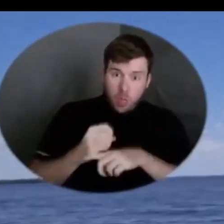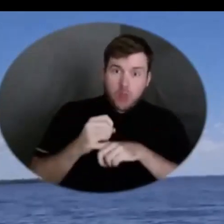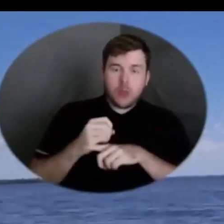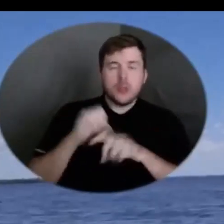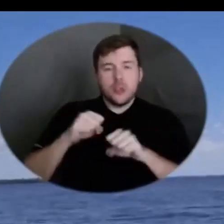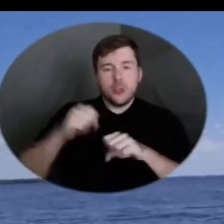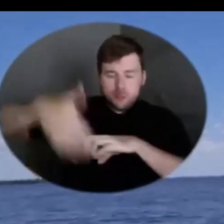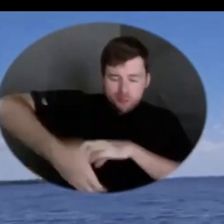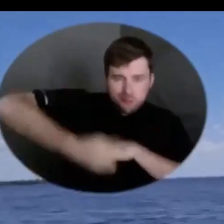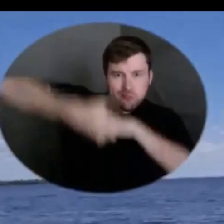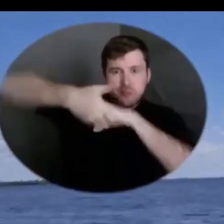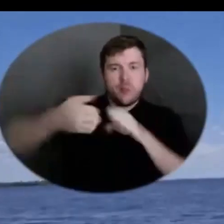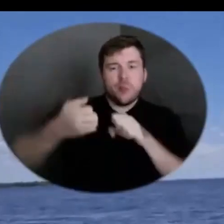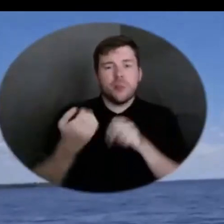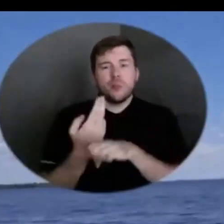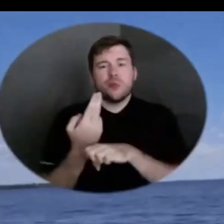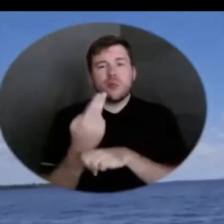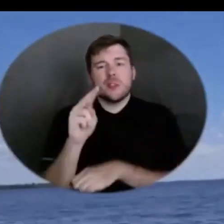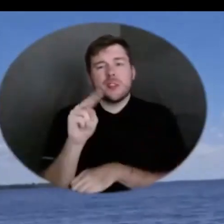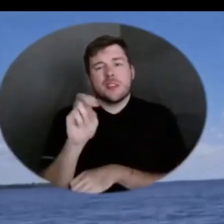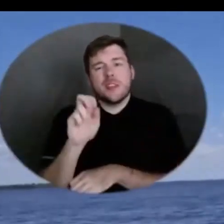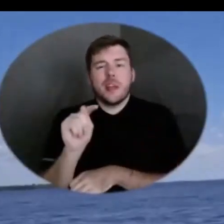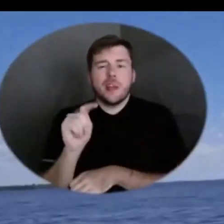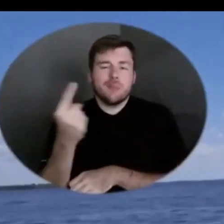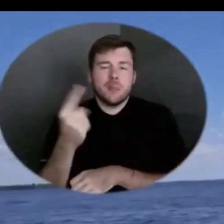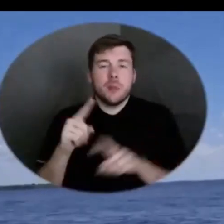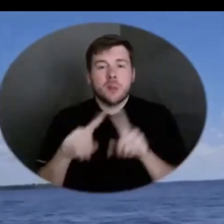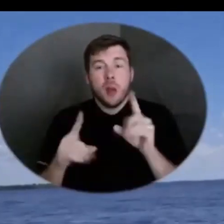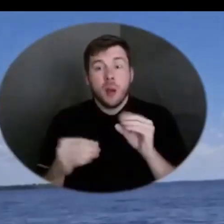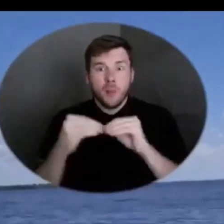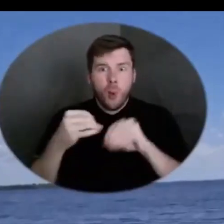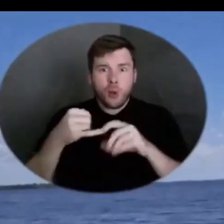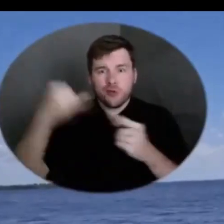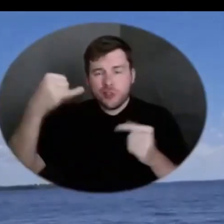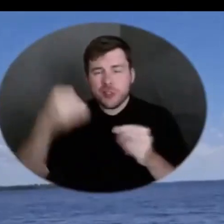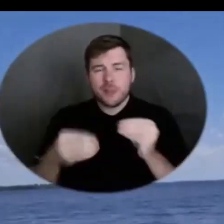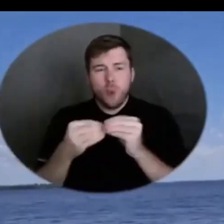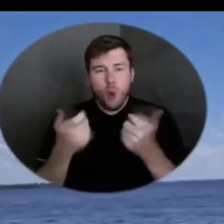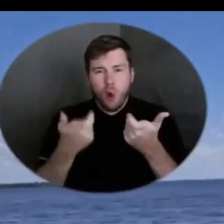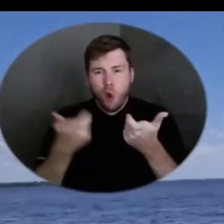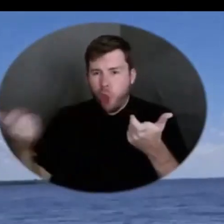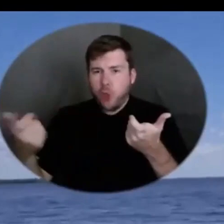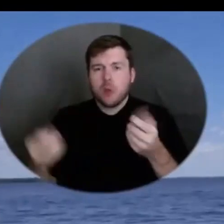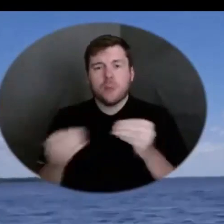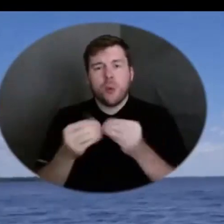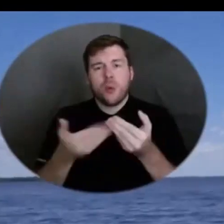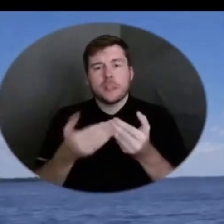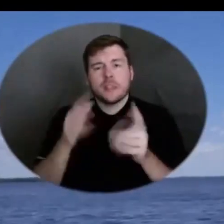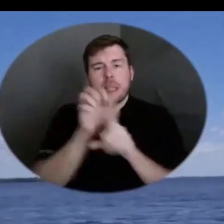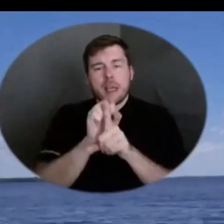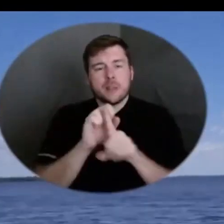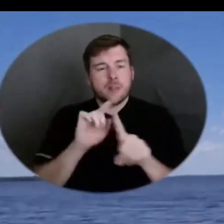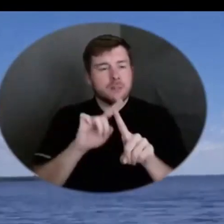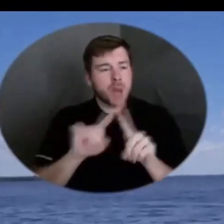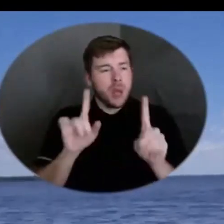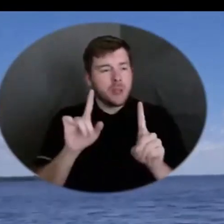holding and feeling and stuff, the better the odds of you catching a blue crab. But that's how you do it. And that's how we do it here at the Eastern 4-H Center and have for